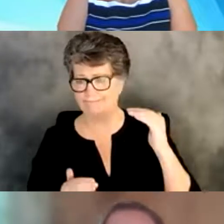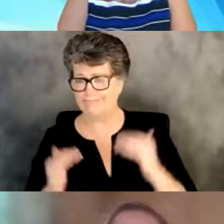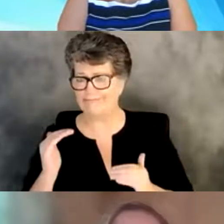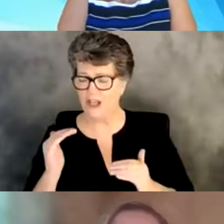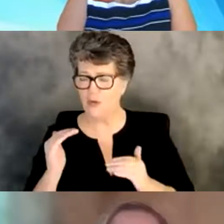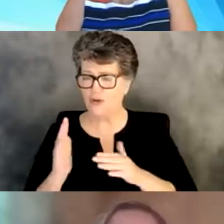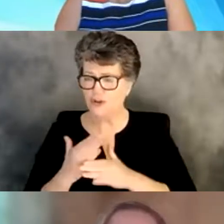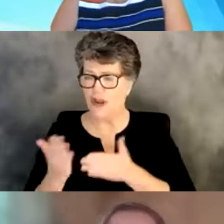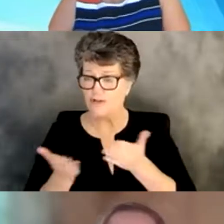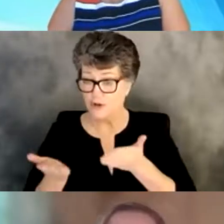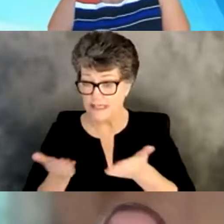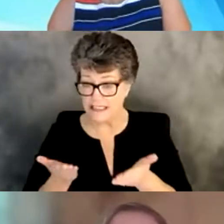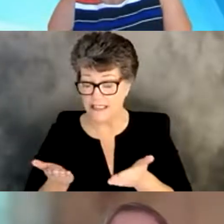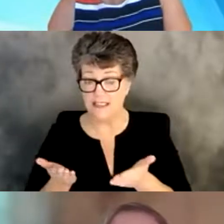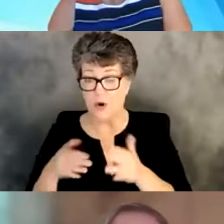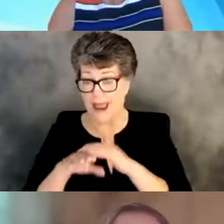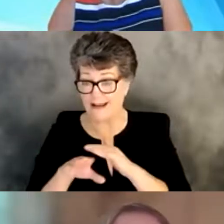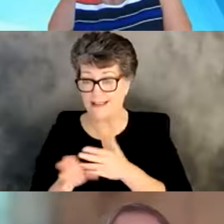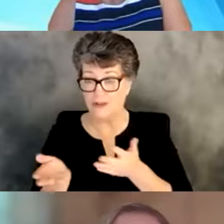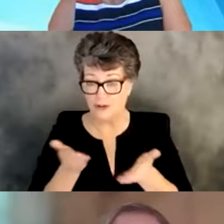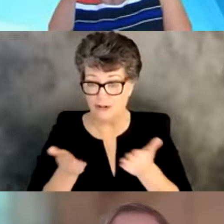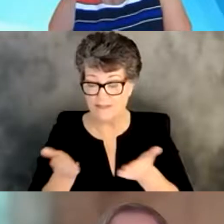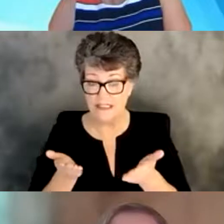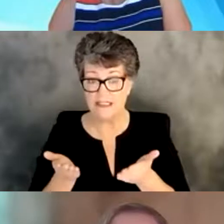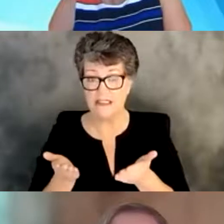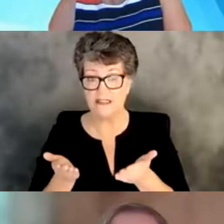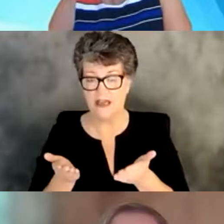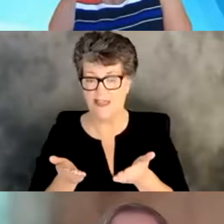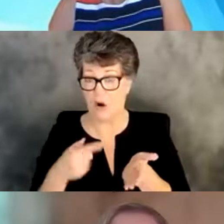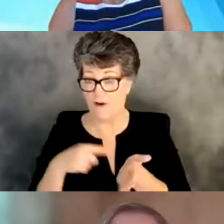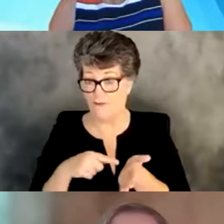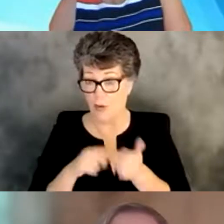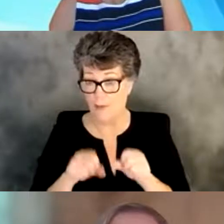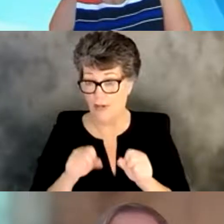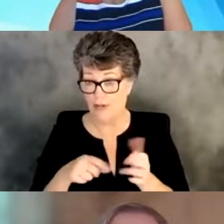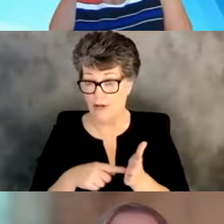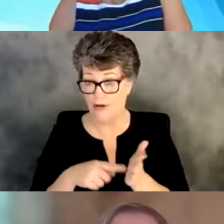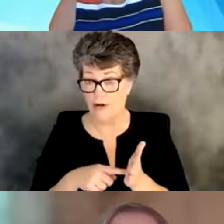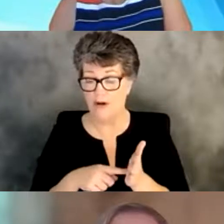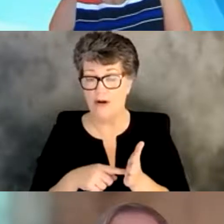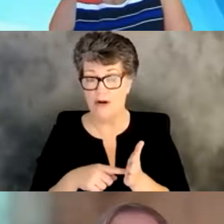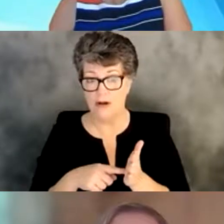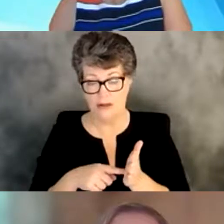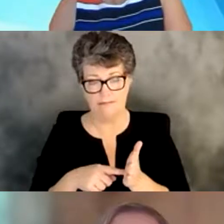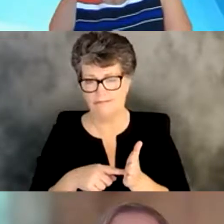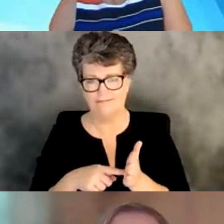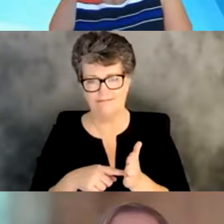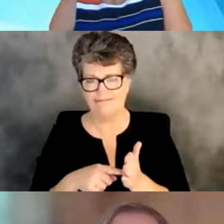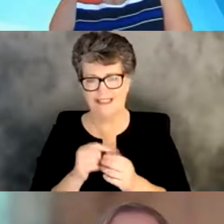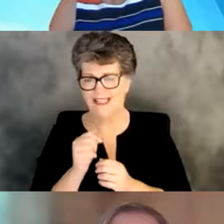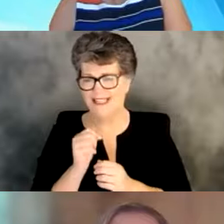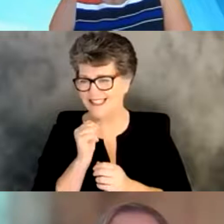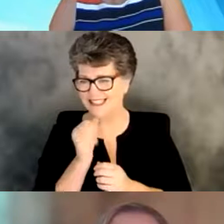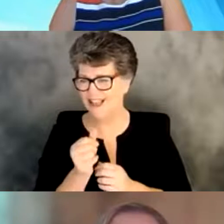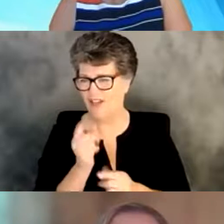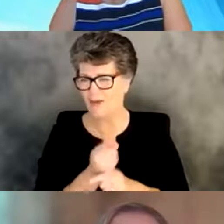of services or access to services that are affordable is not the way